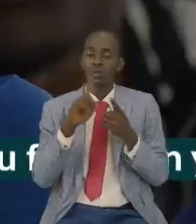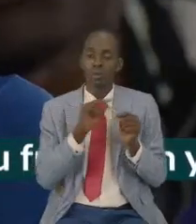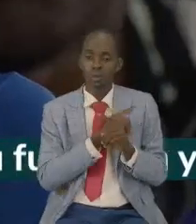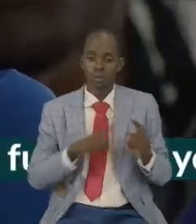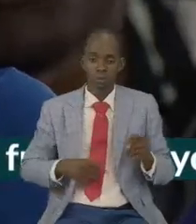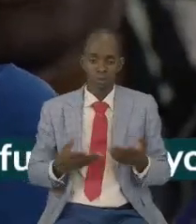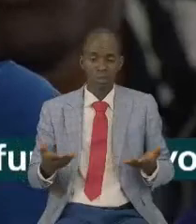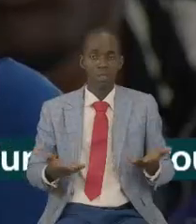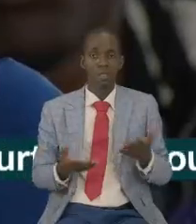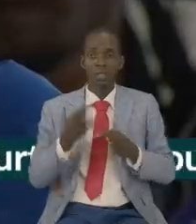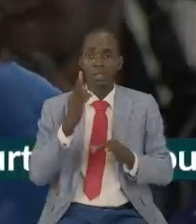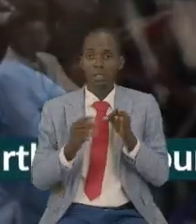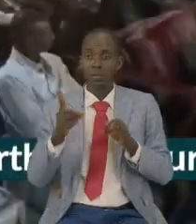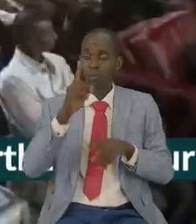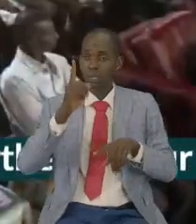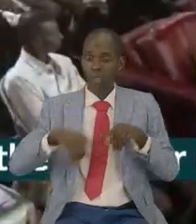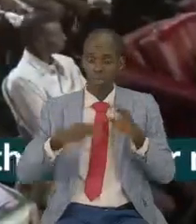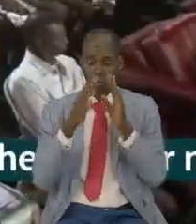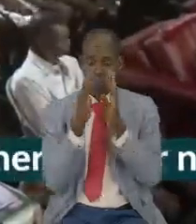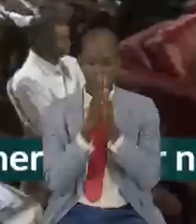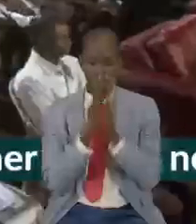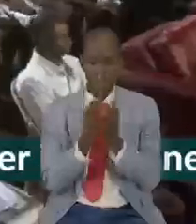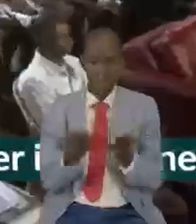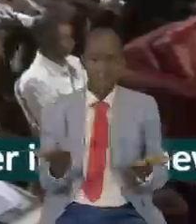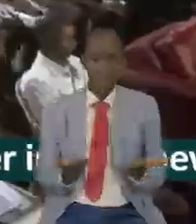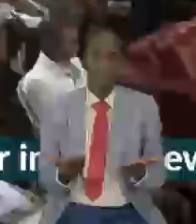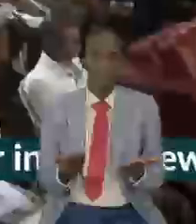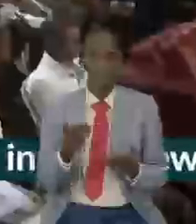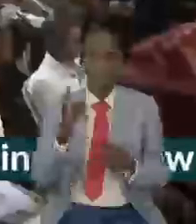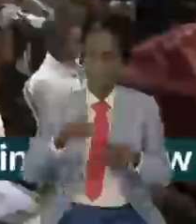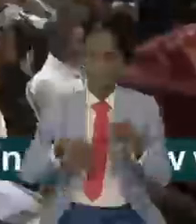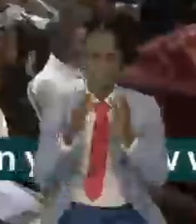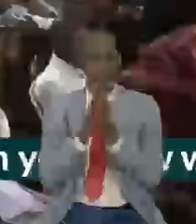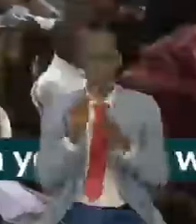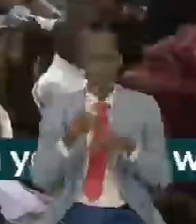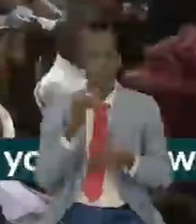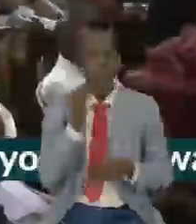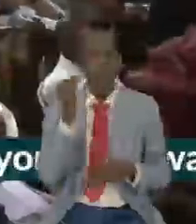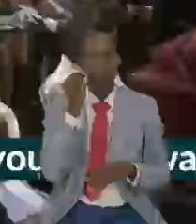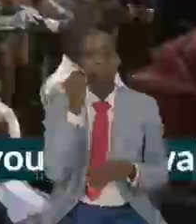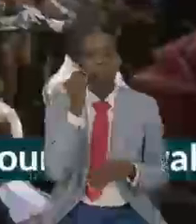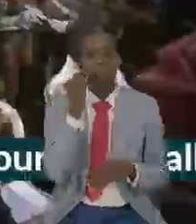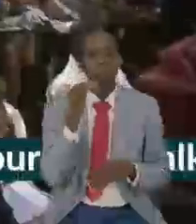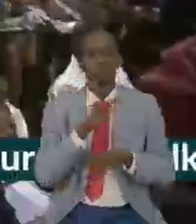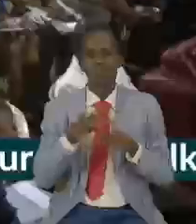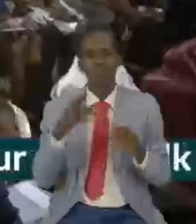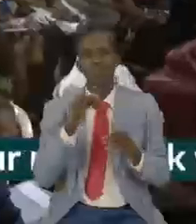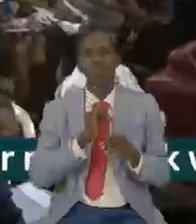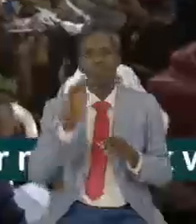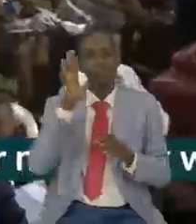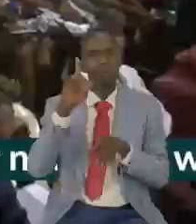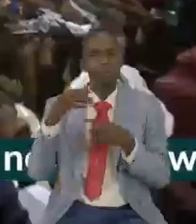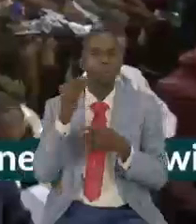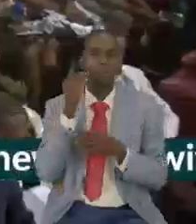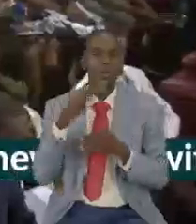flag. You have your flag to wave to us to indicate that you are done. And yet, you're not in a